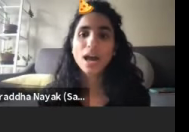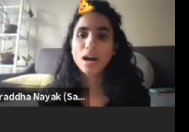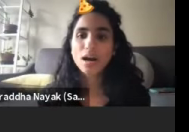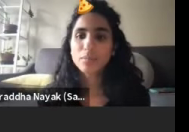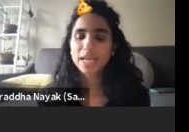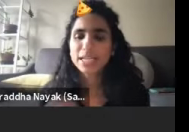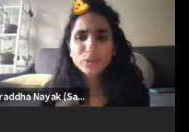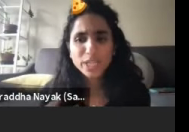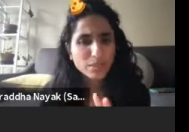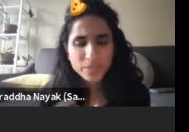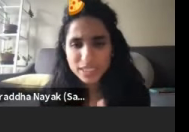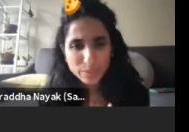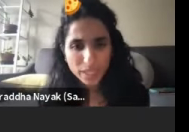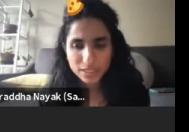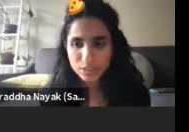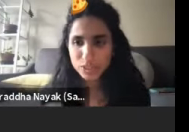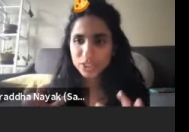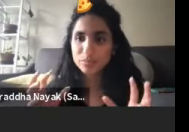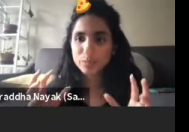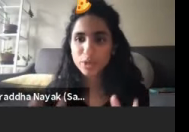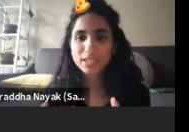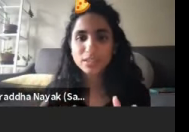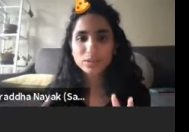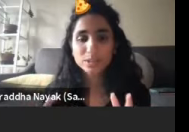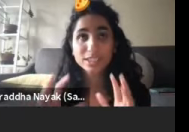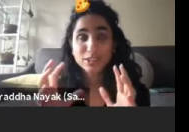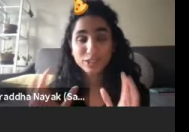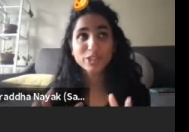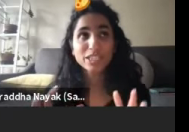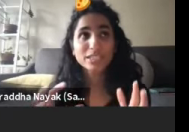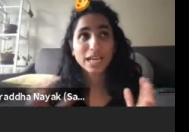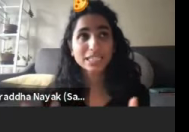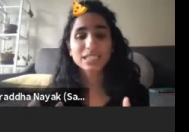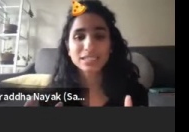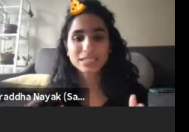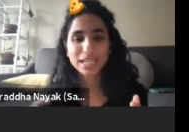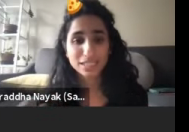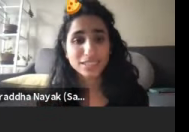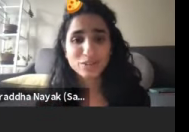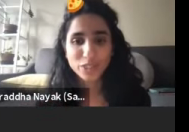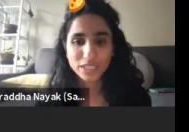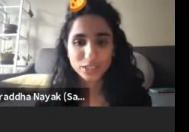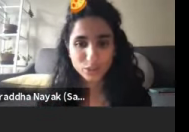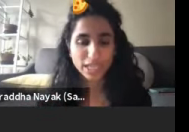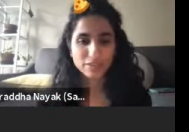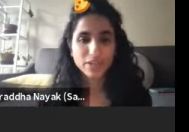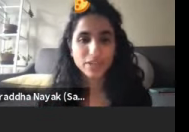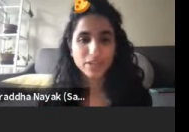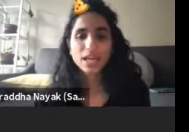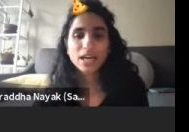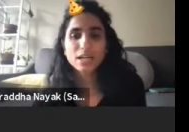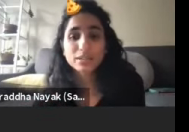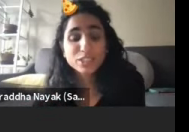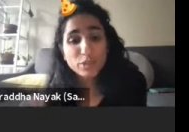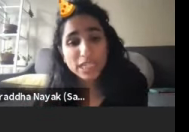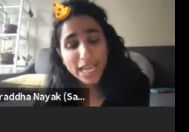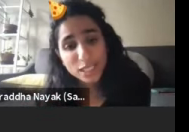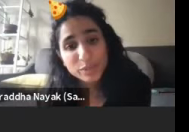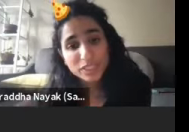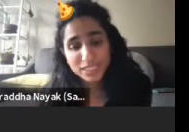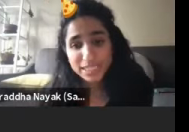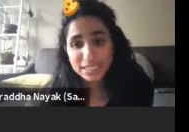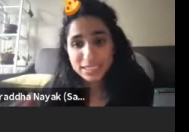together and include any missing parts, or just bring those theories, ideas, and discoveries to life. This